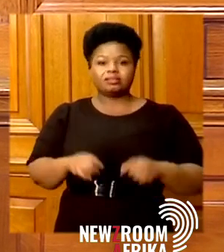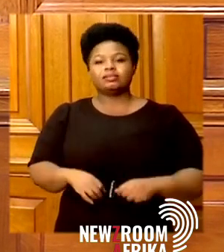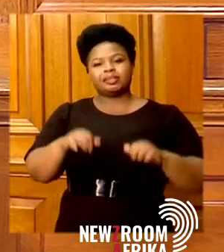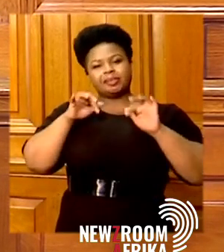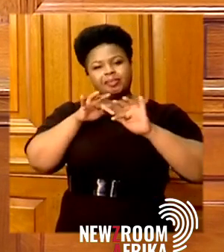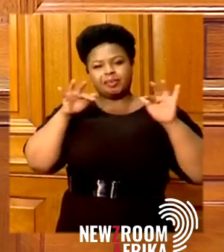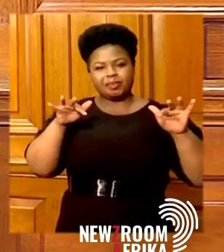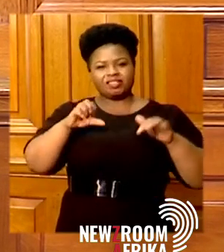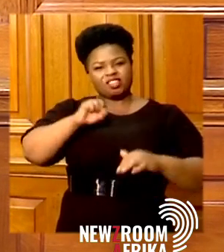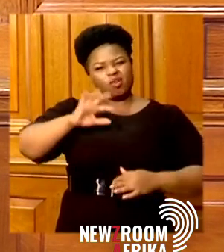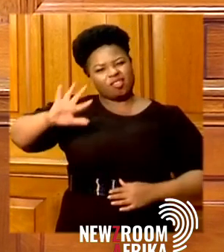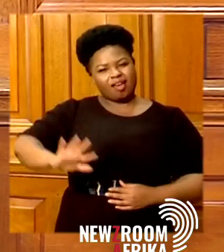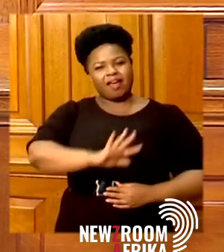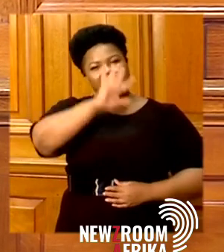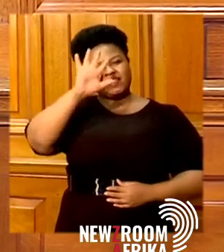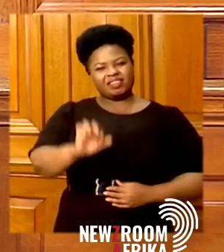African spirit